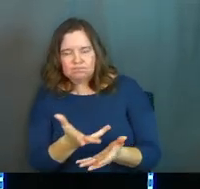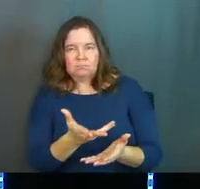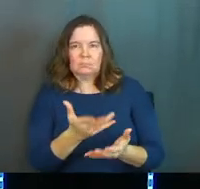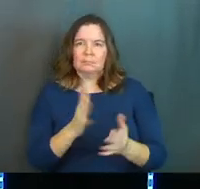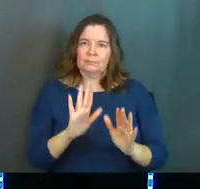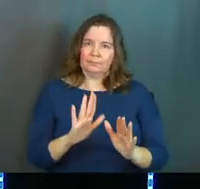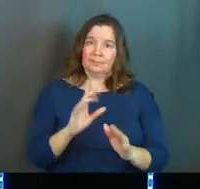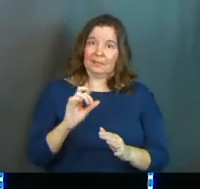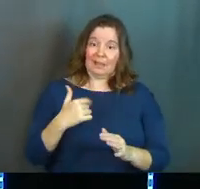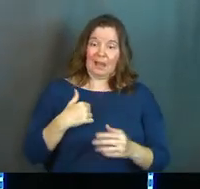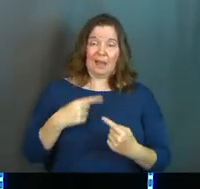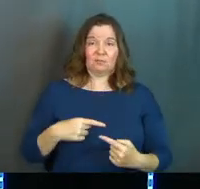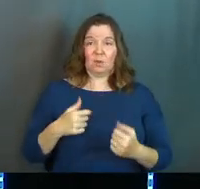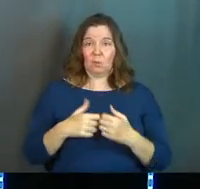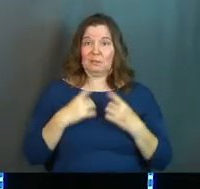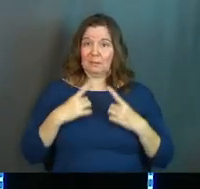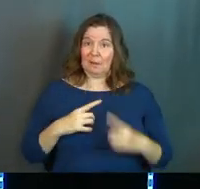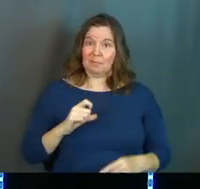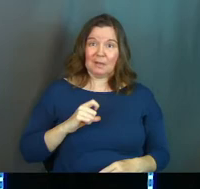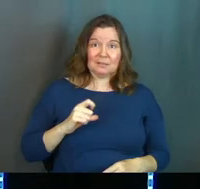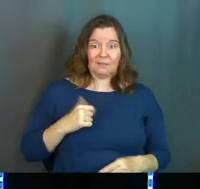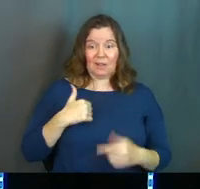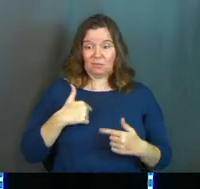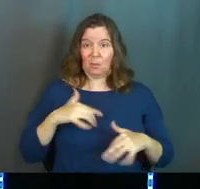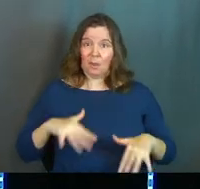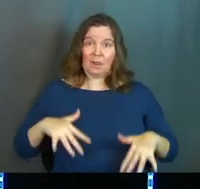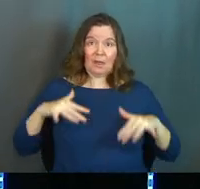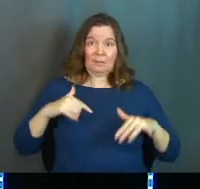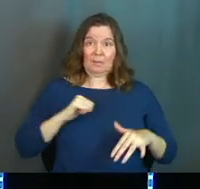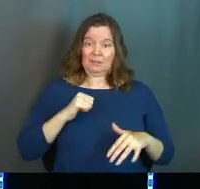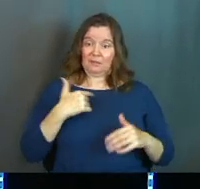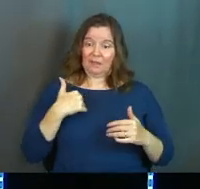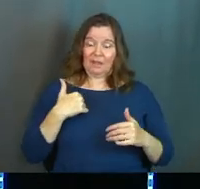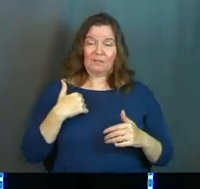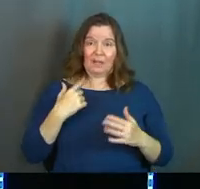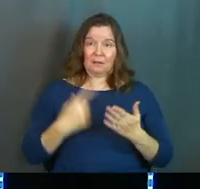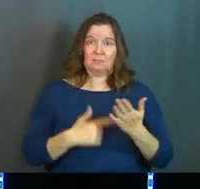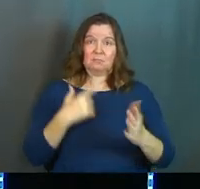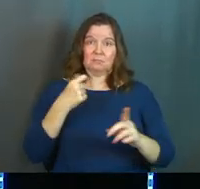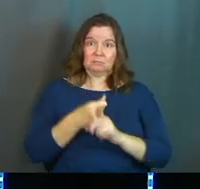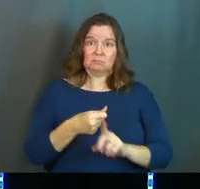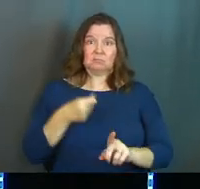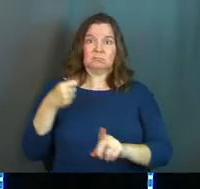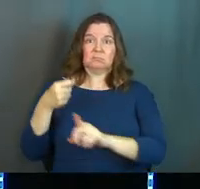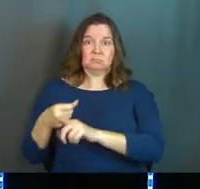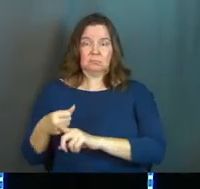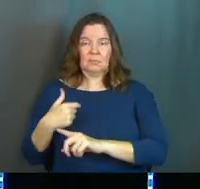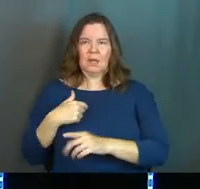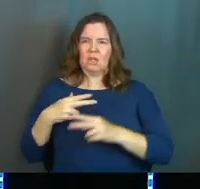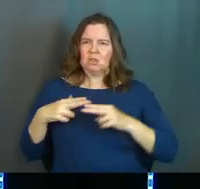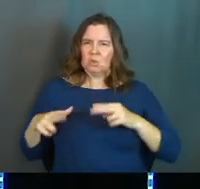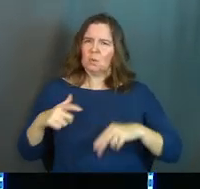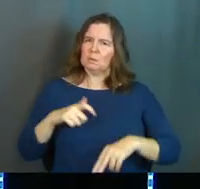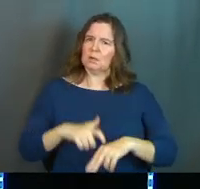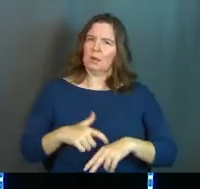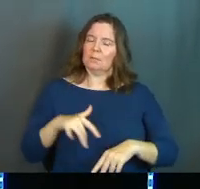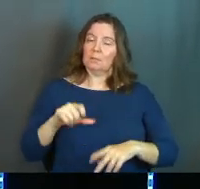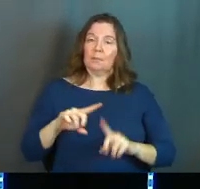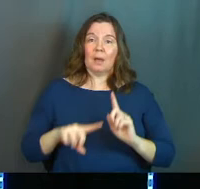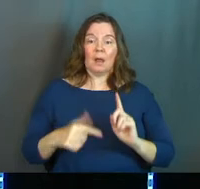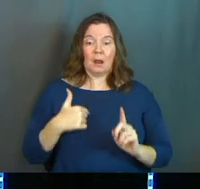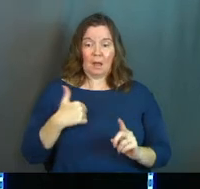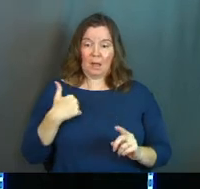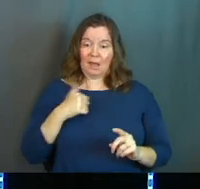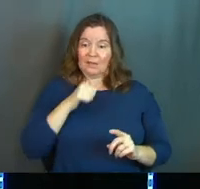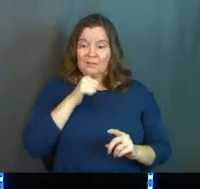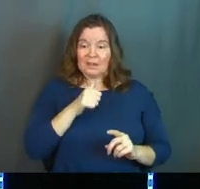I mean, here's the deal. I've struggled with depression. I've struggled with anxiety personally. I've had episodes. I've had seasons, short seasons.